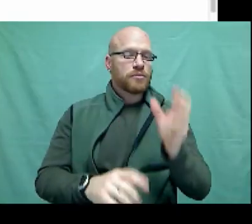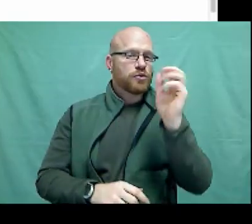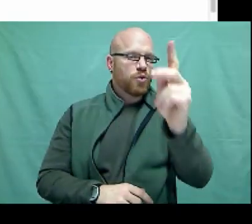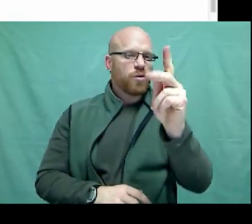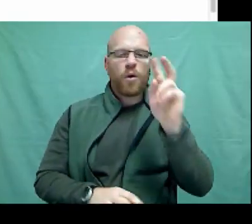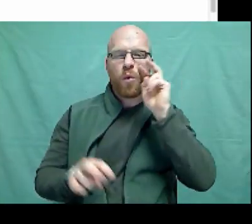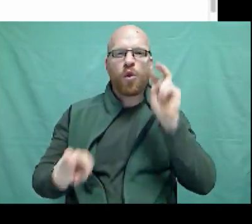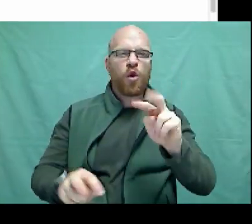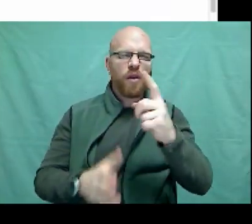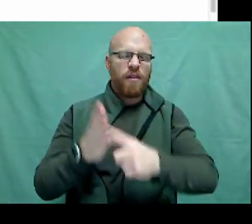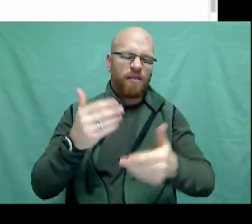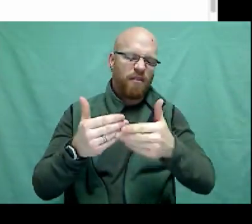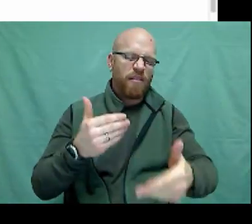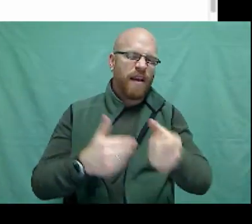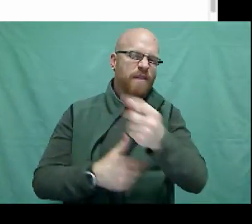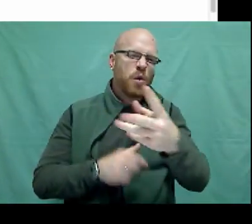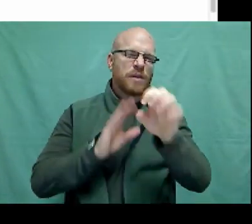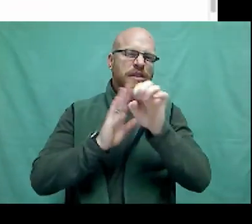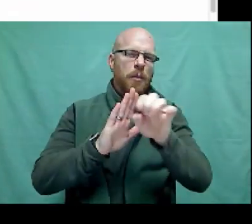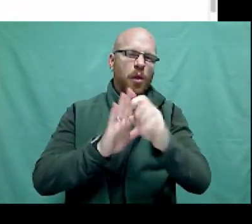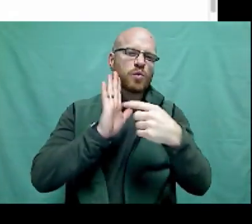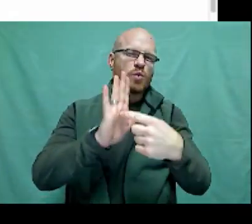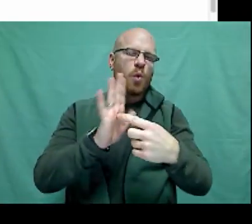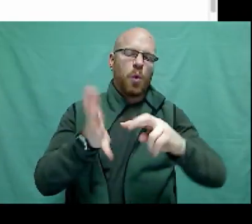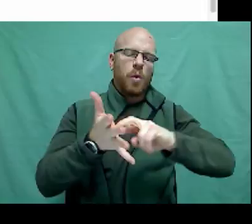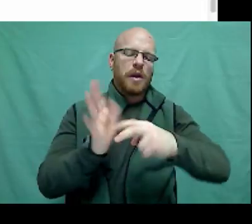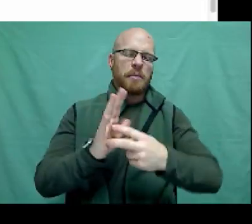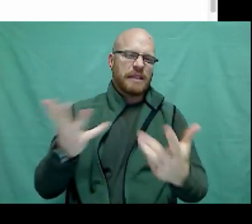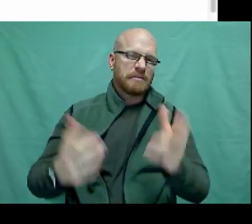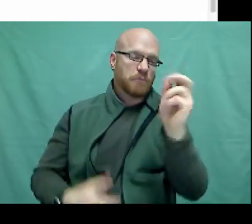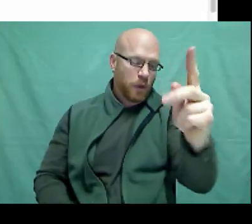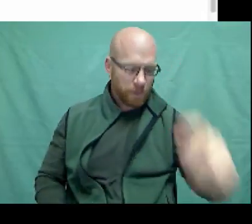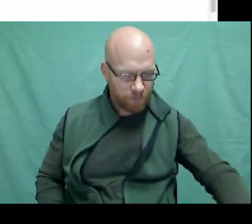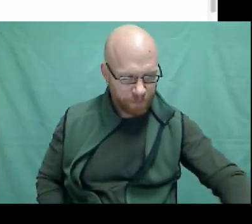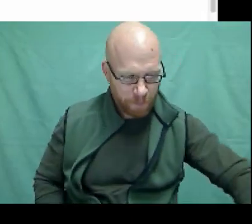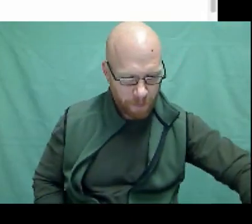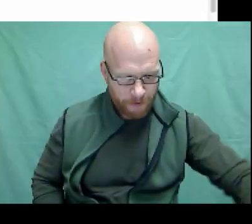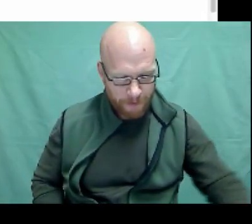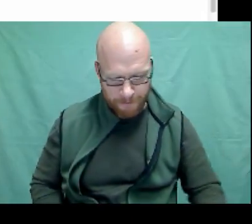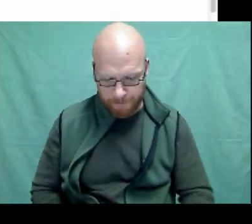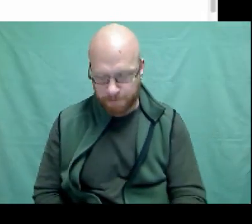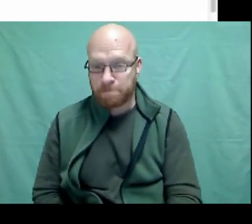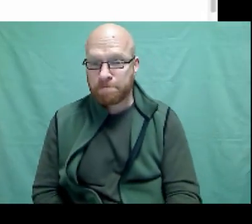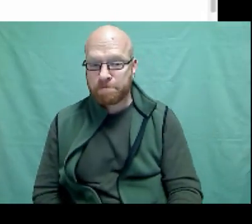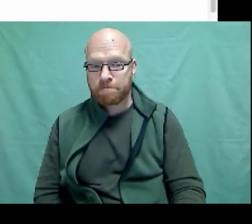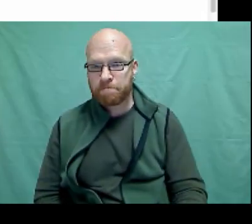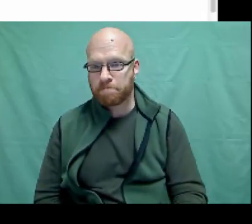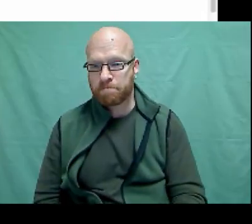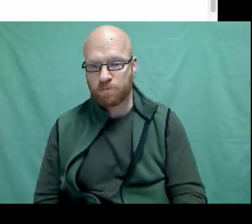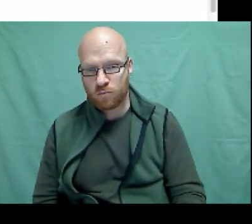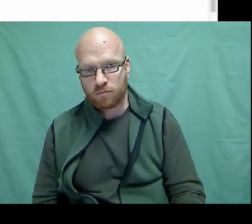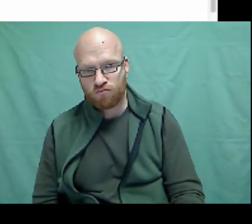Now these are numbers, understand. We'll look at a few examples now to show you what this means, all right?